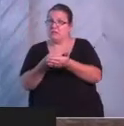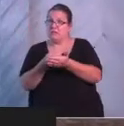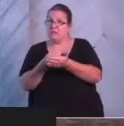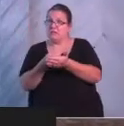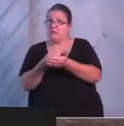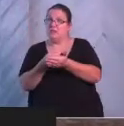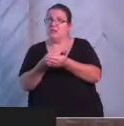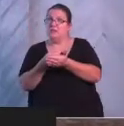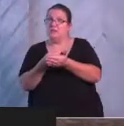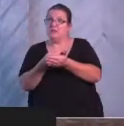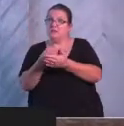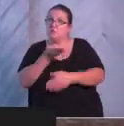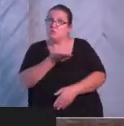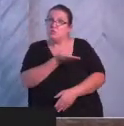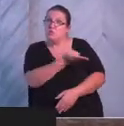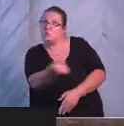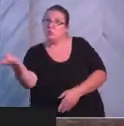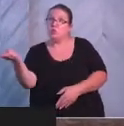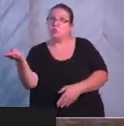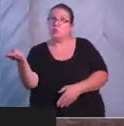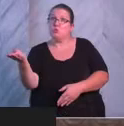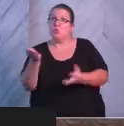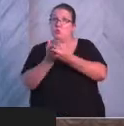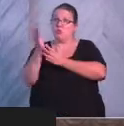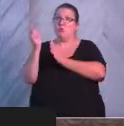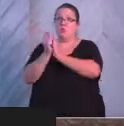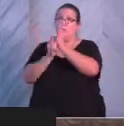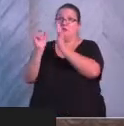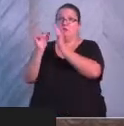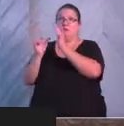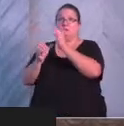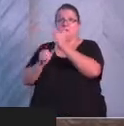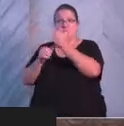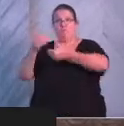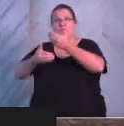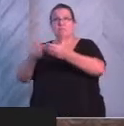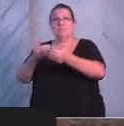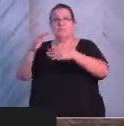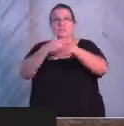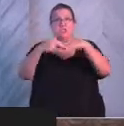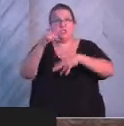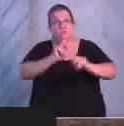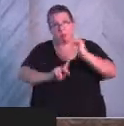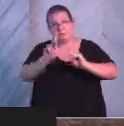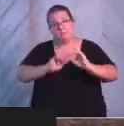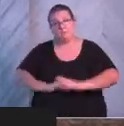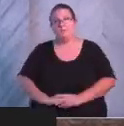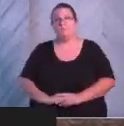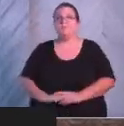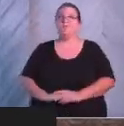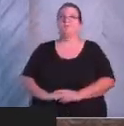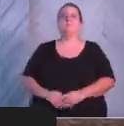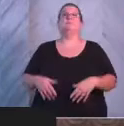to sue through legal systems Indigenous peoples?